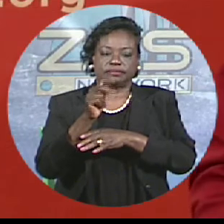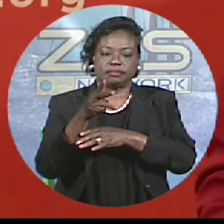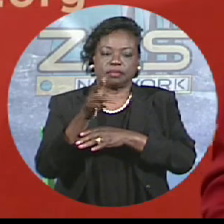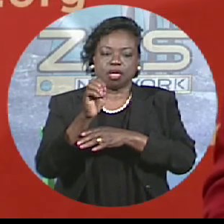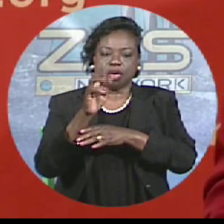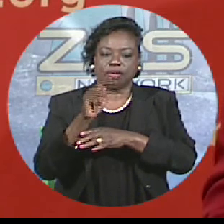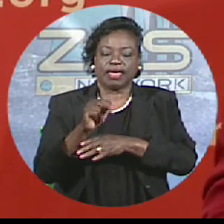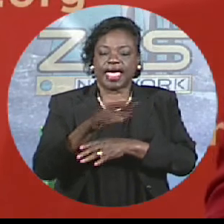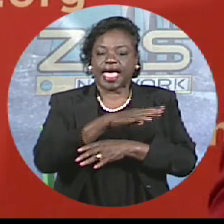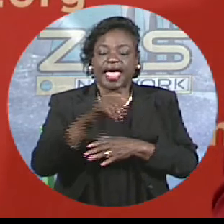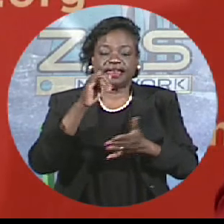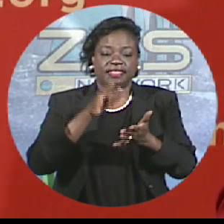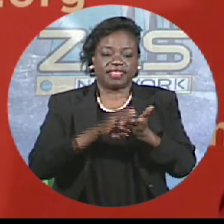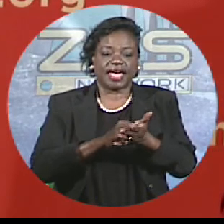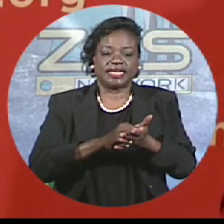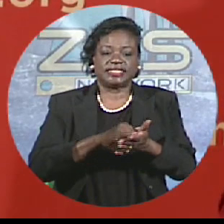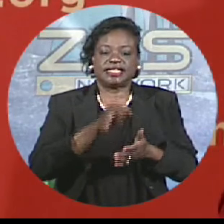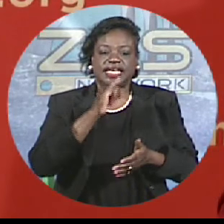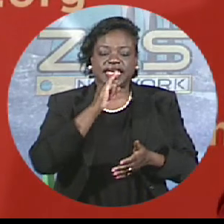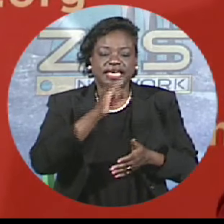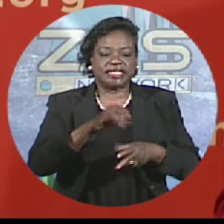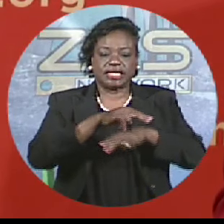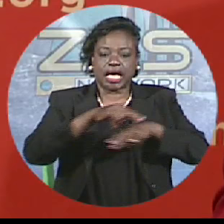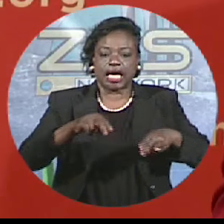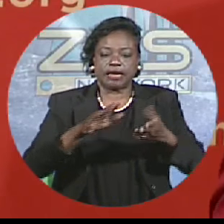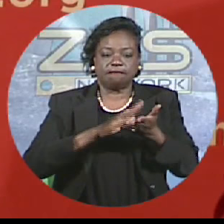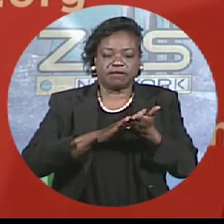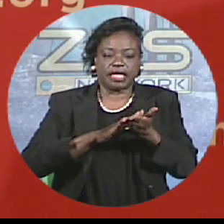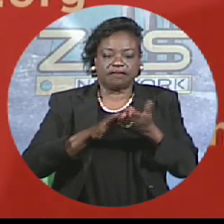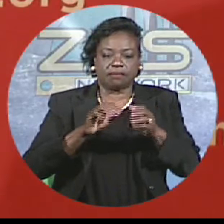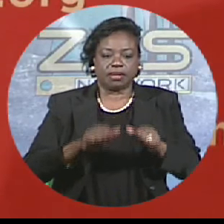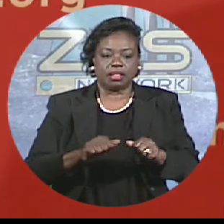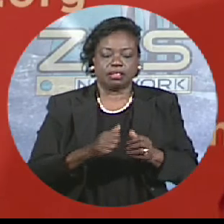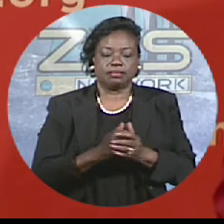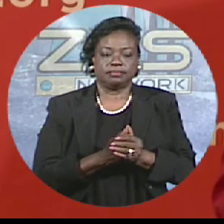And that is unforgivable.